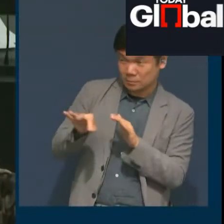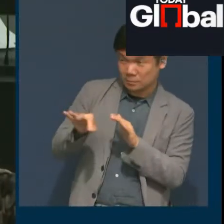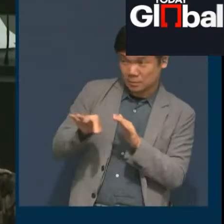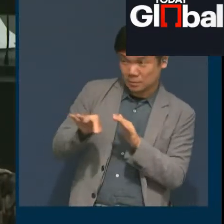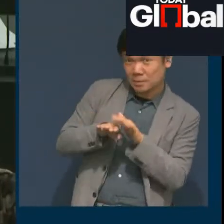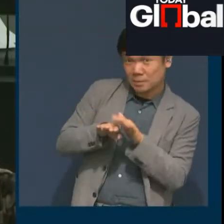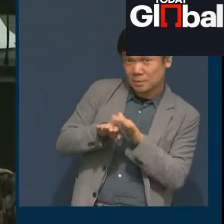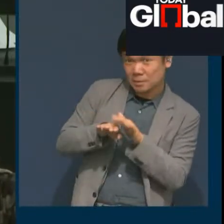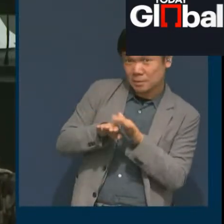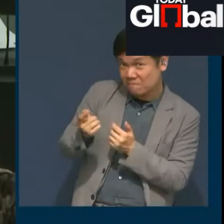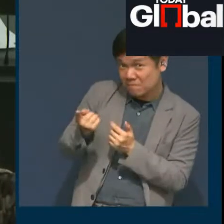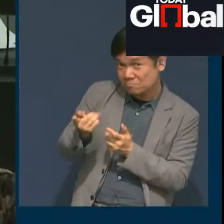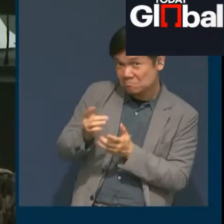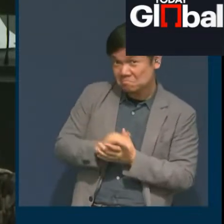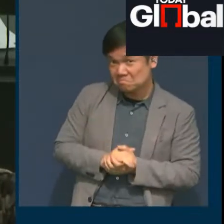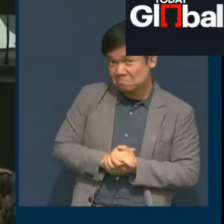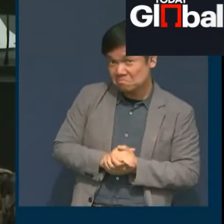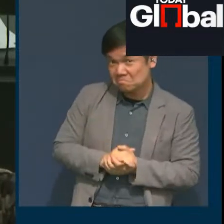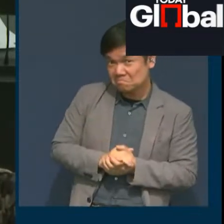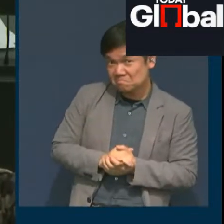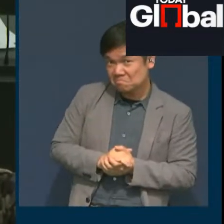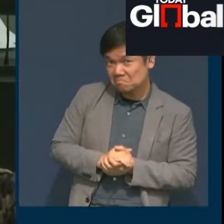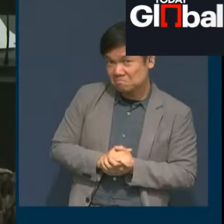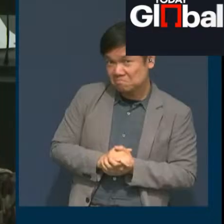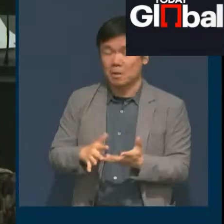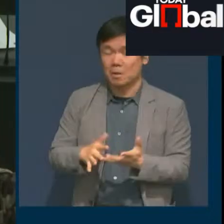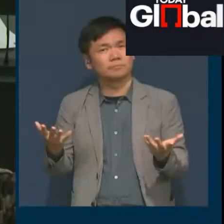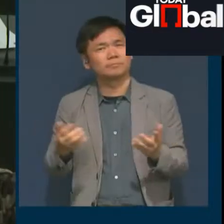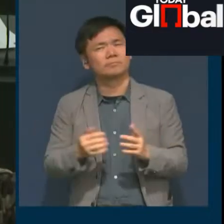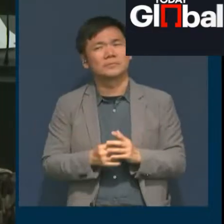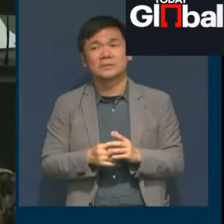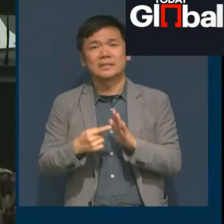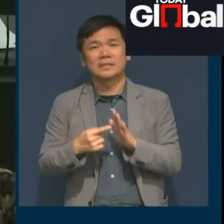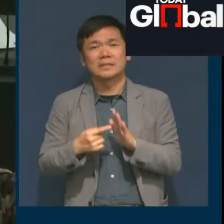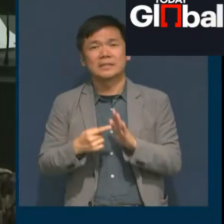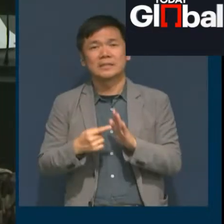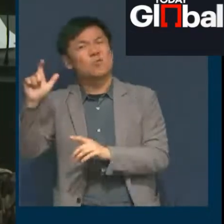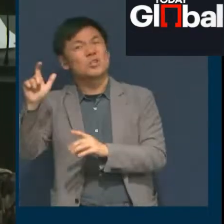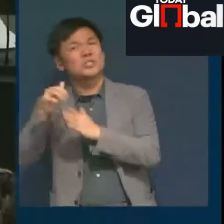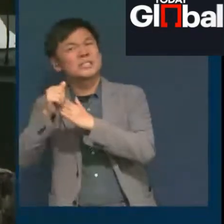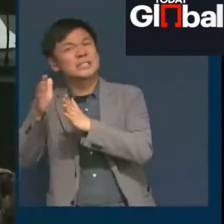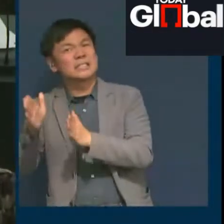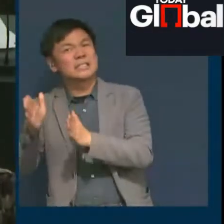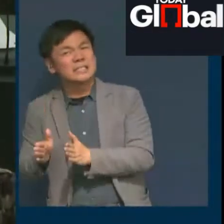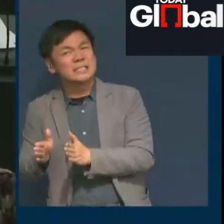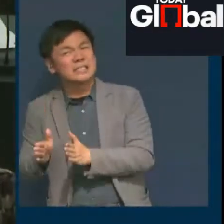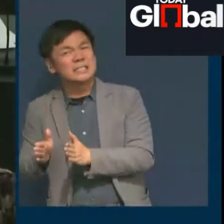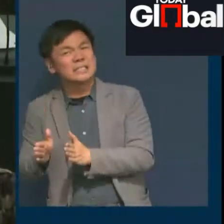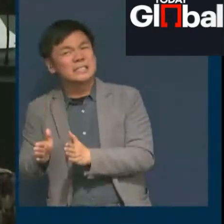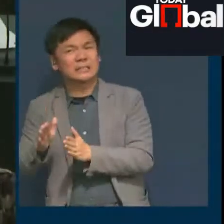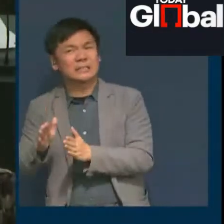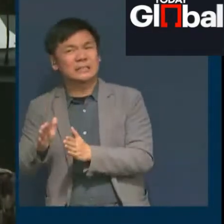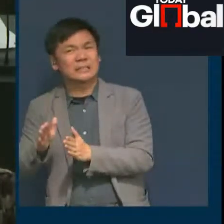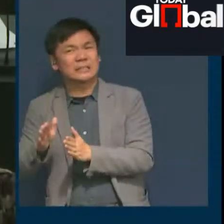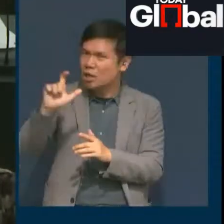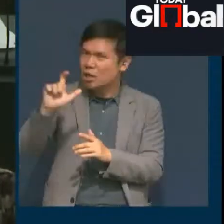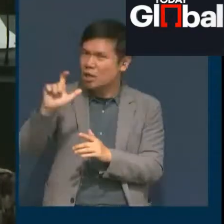I'd like to find out what is being done by religious leaders, members of the Sharia, to improve knowledge about